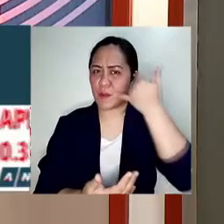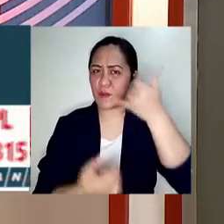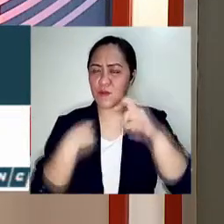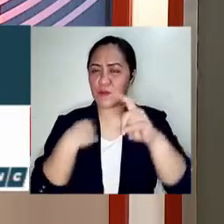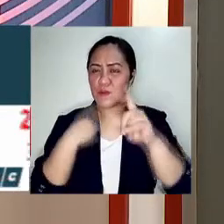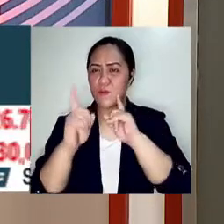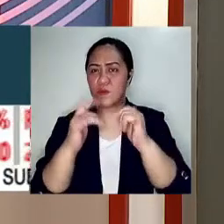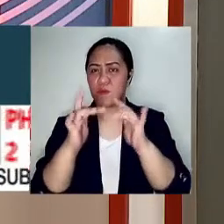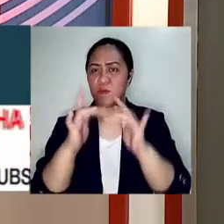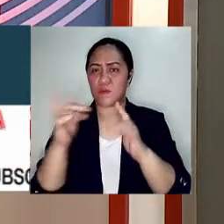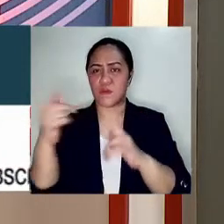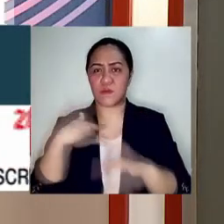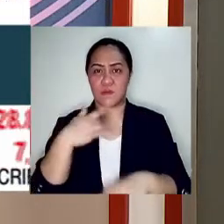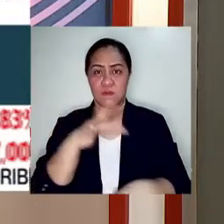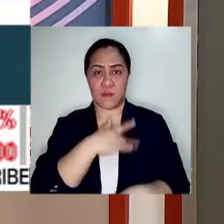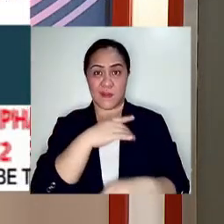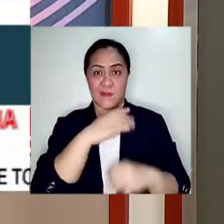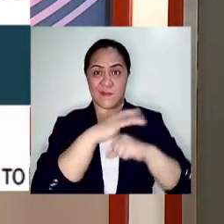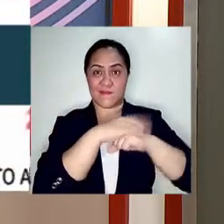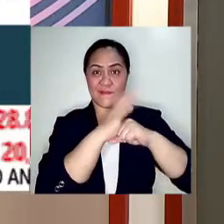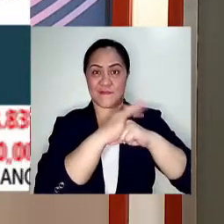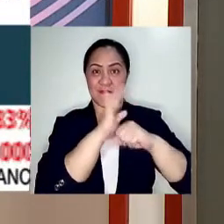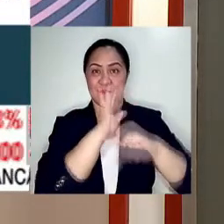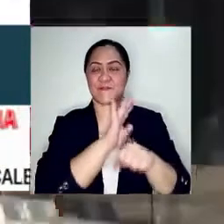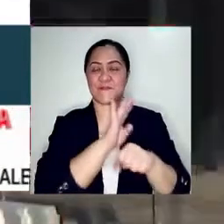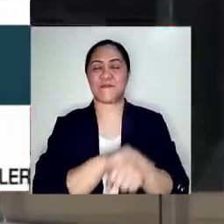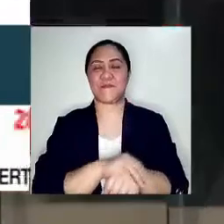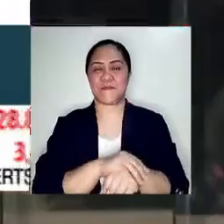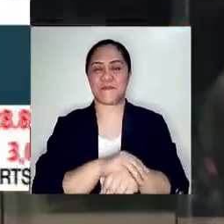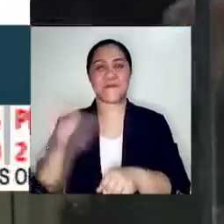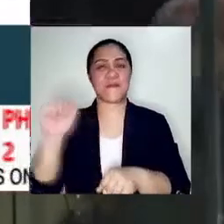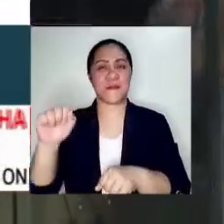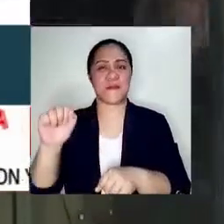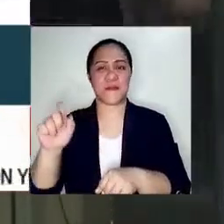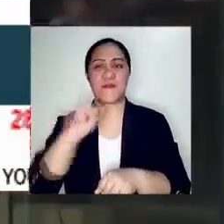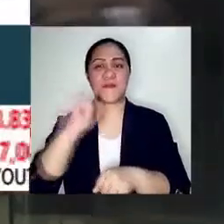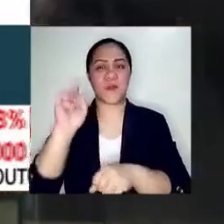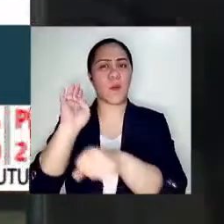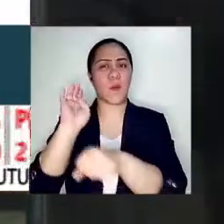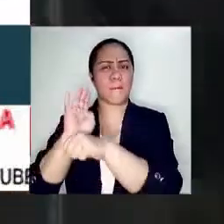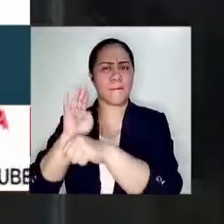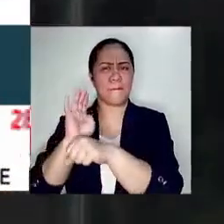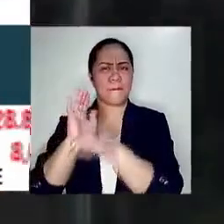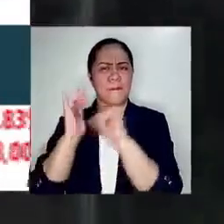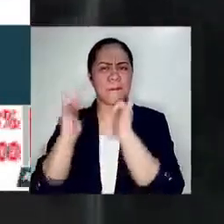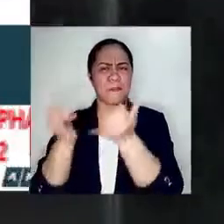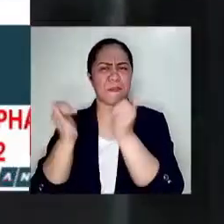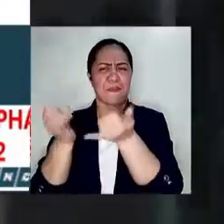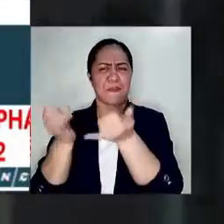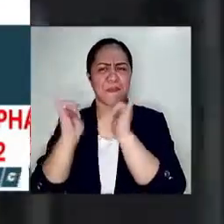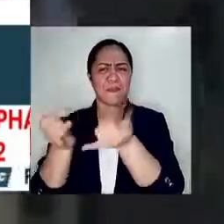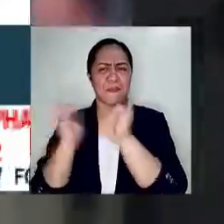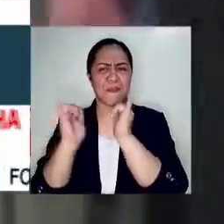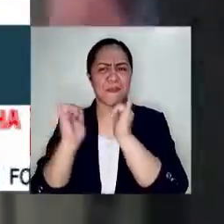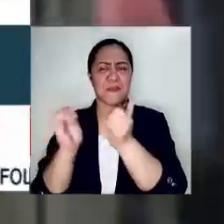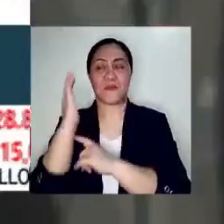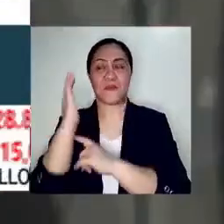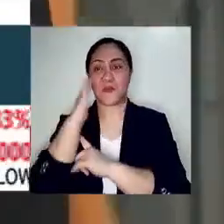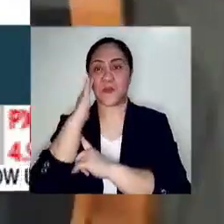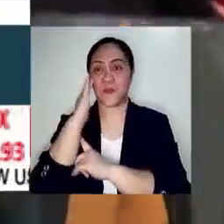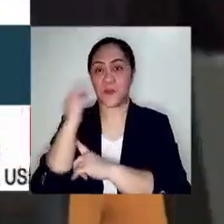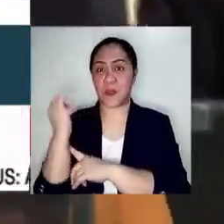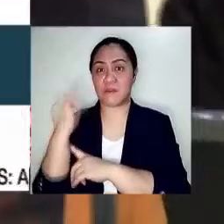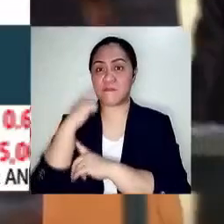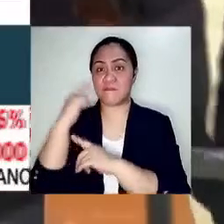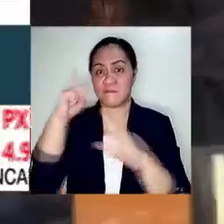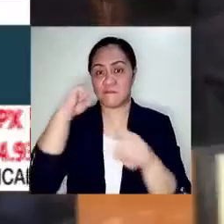business? Go ahead. It's not really about business as usual. It's I agree with points